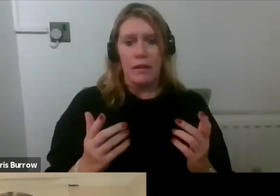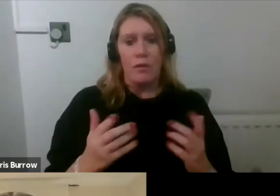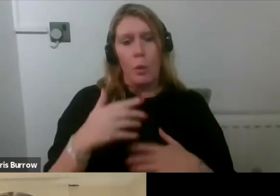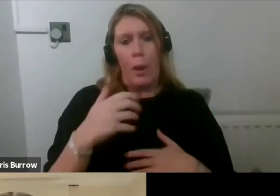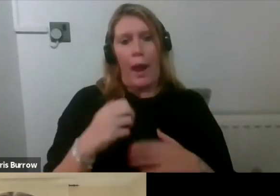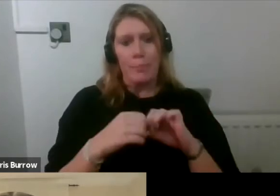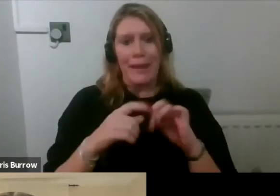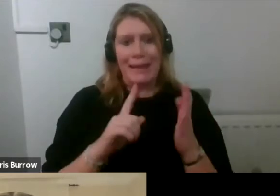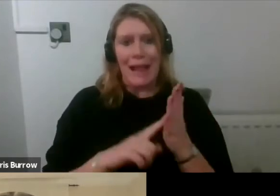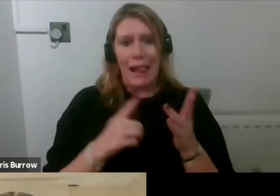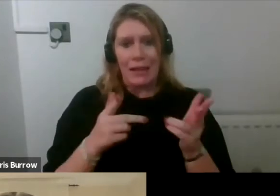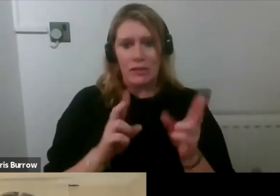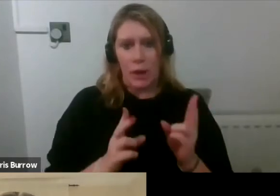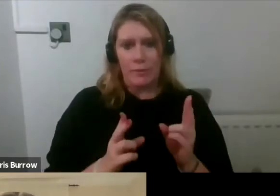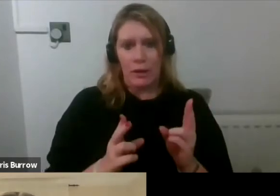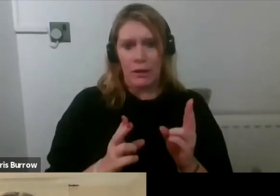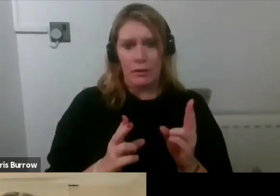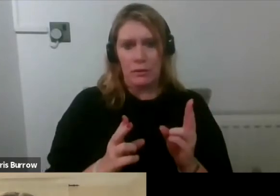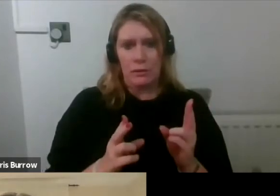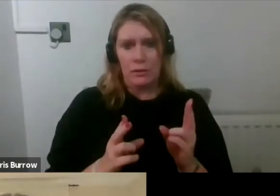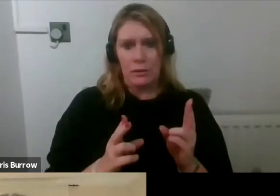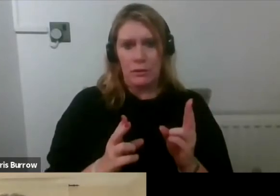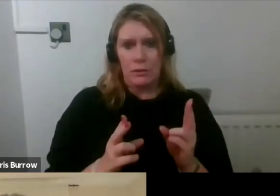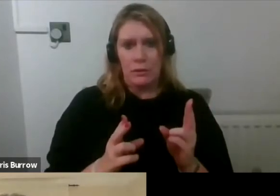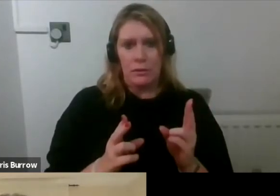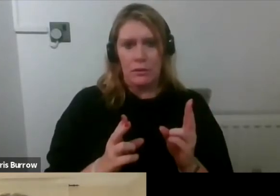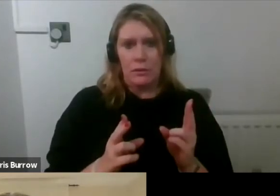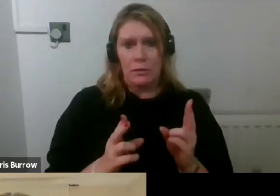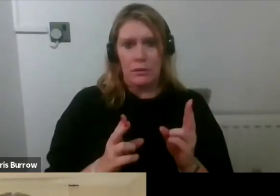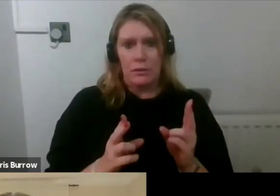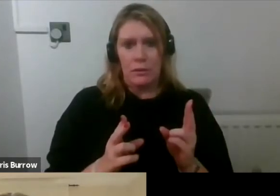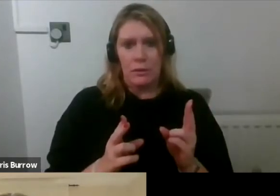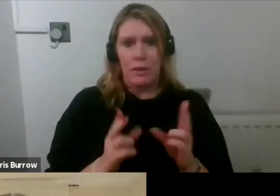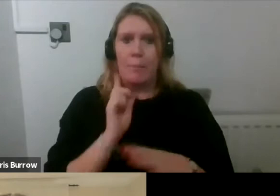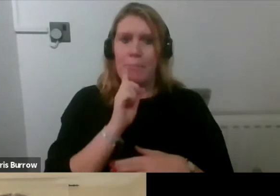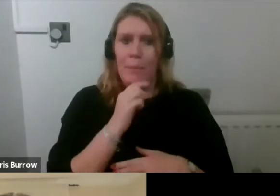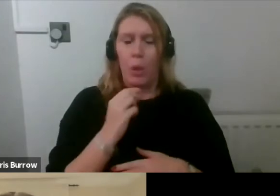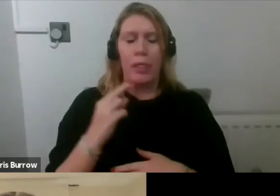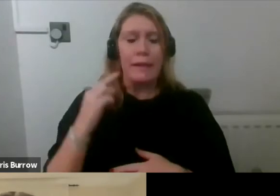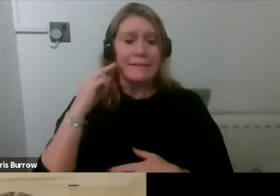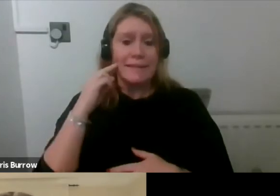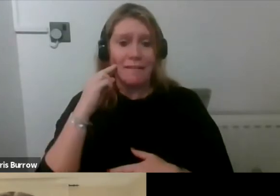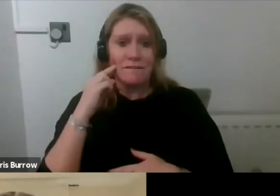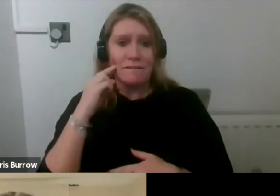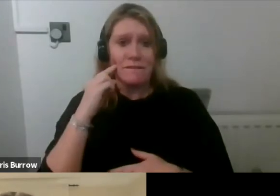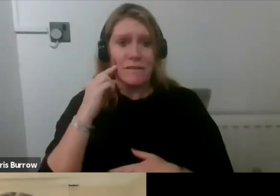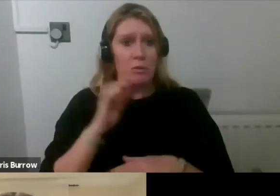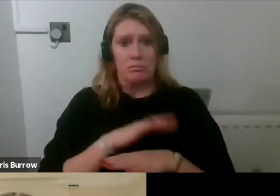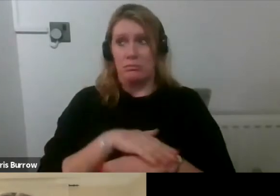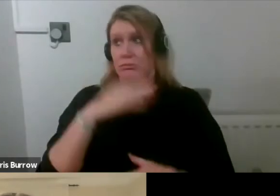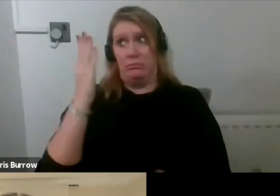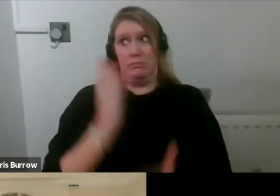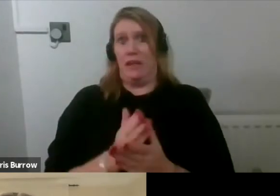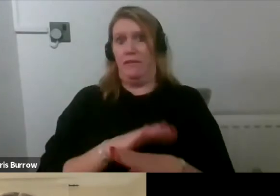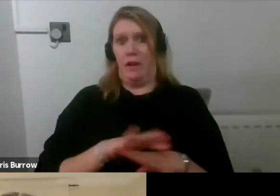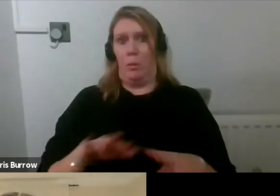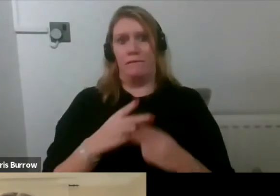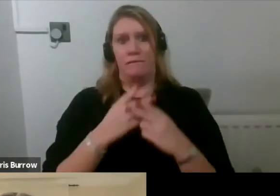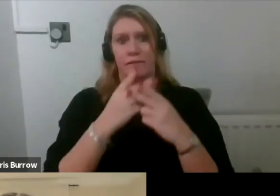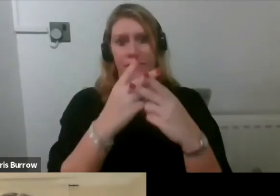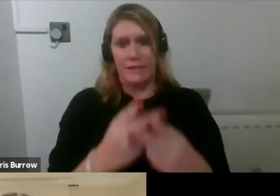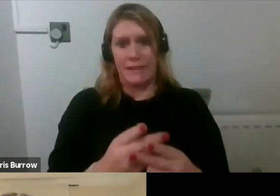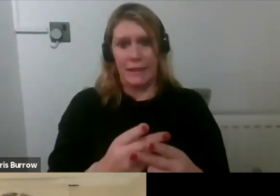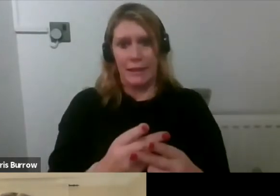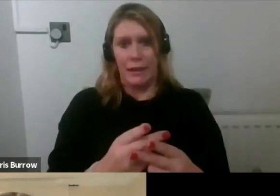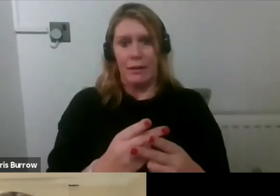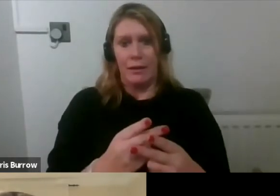interpreter, then people who are deaf definitely won't come. But then if there's